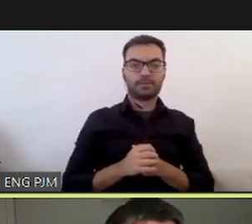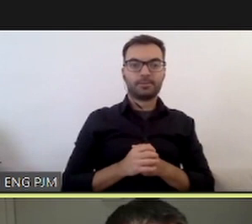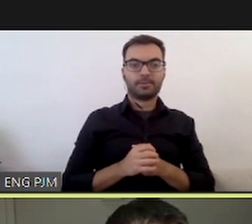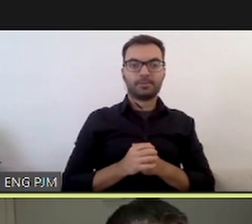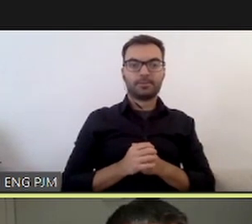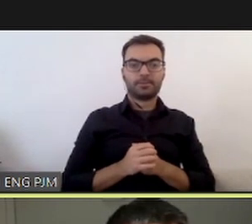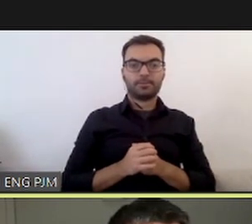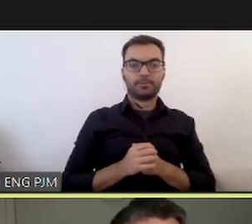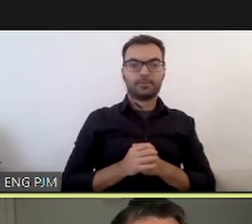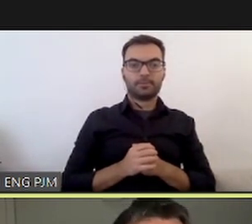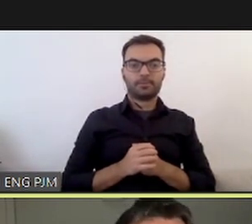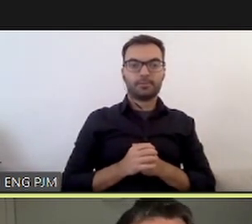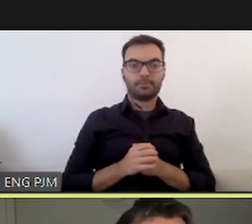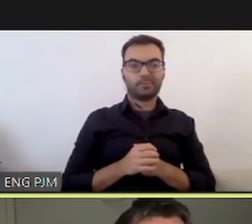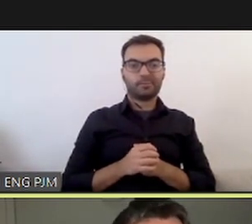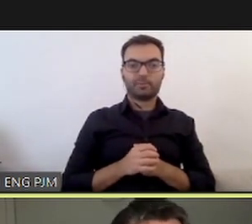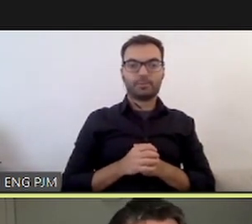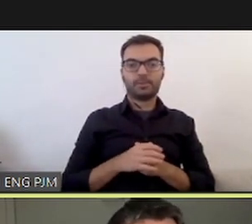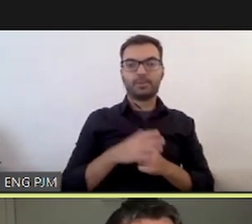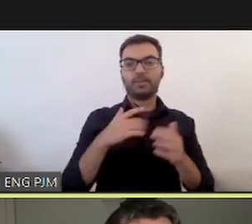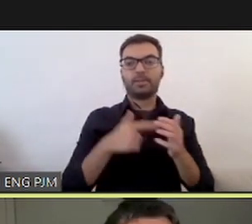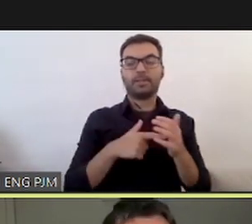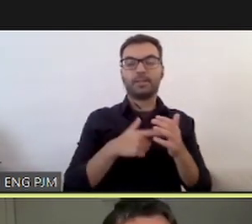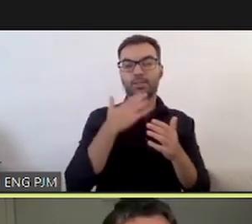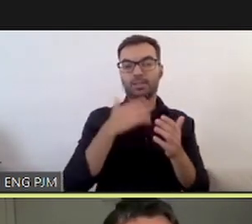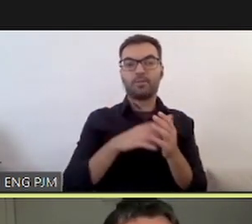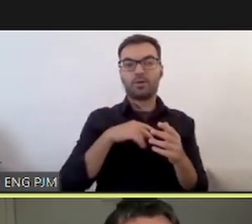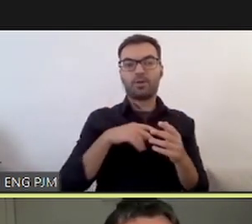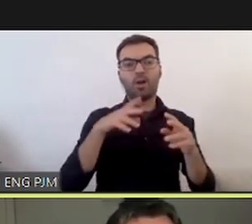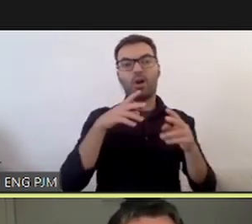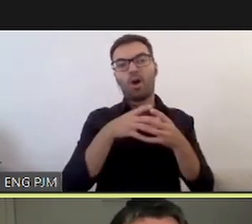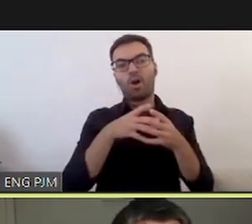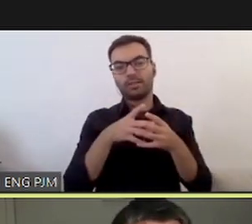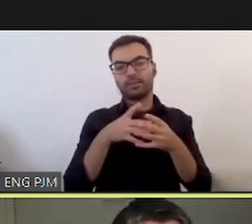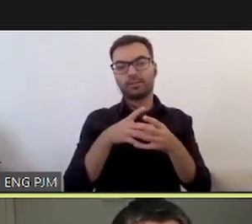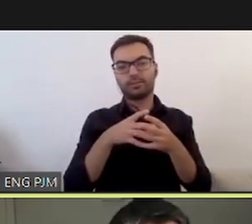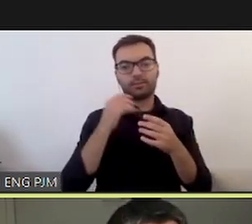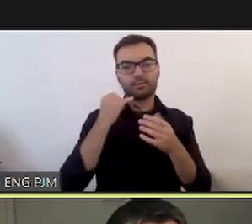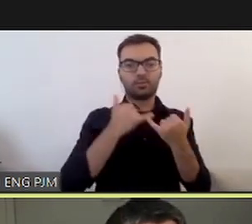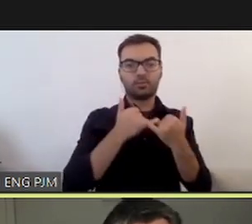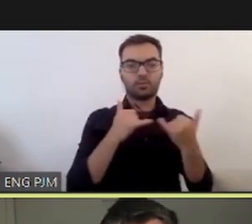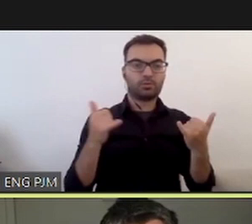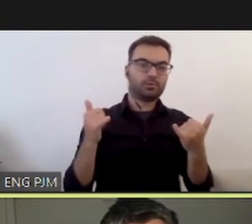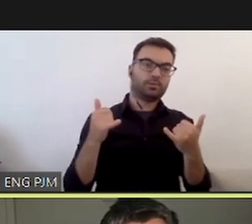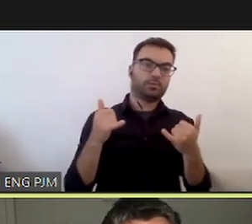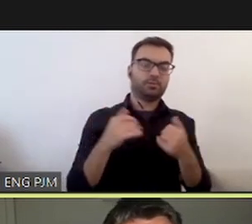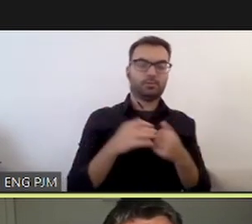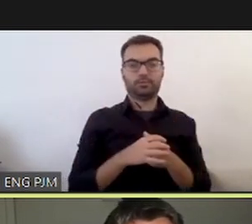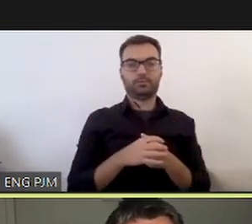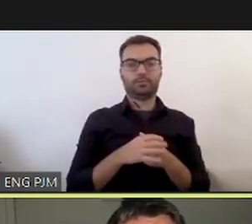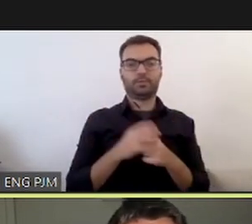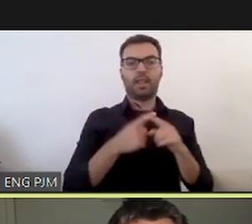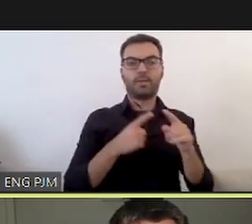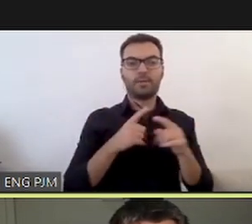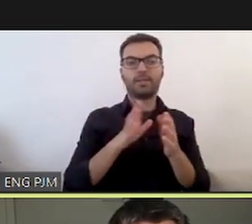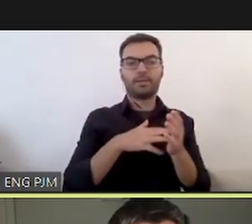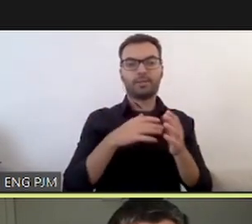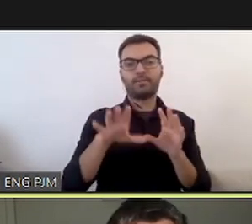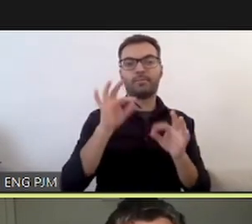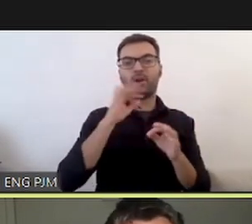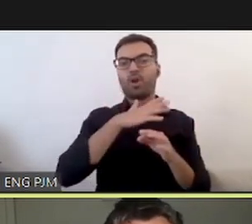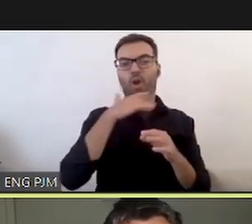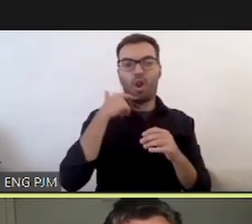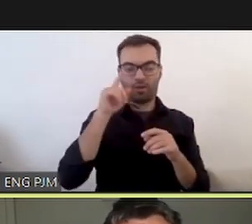different elements, which allows me to verify this different one. And for example, when I select the color